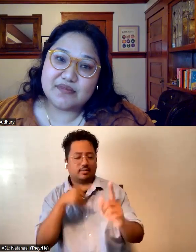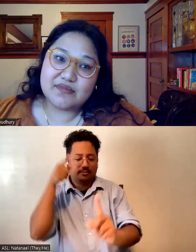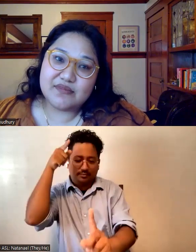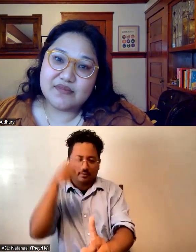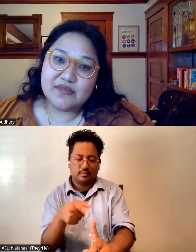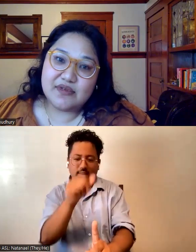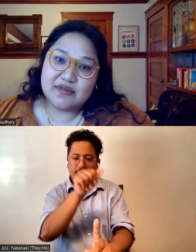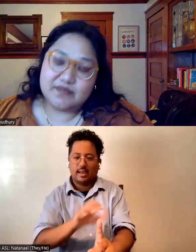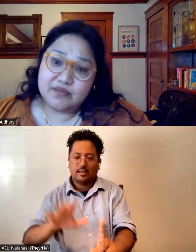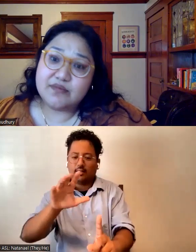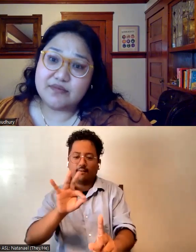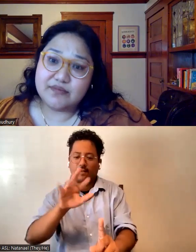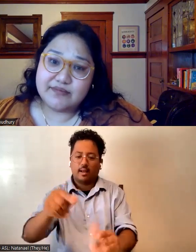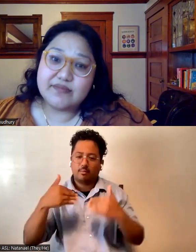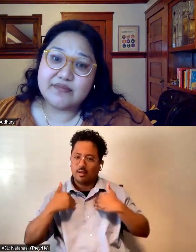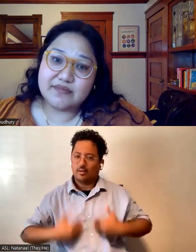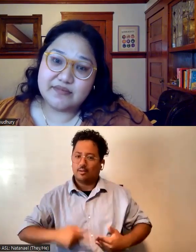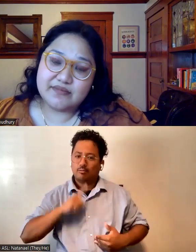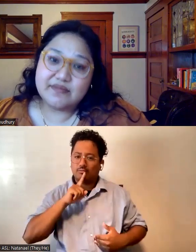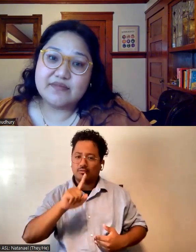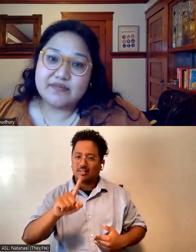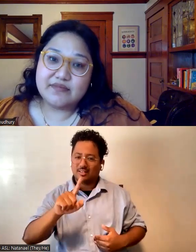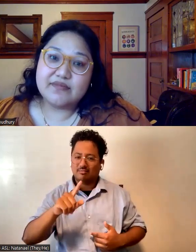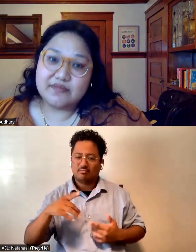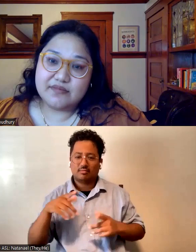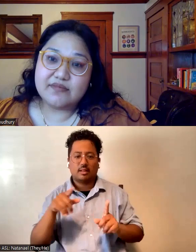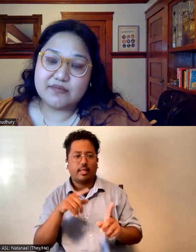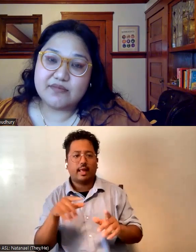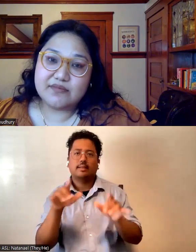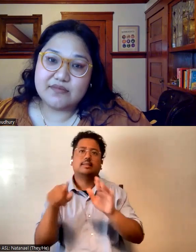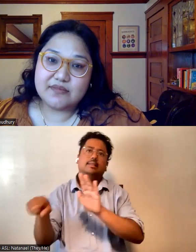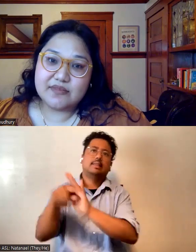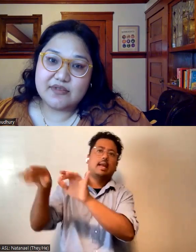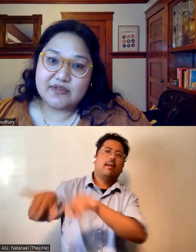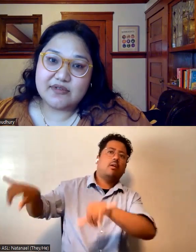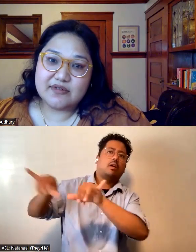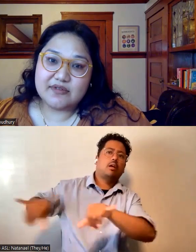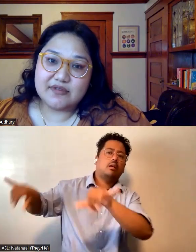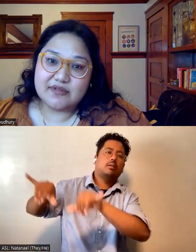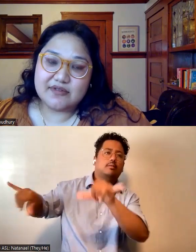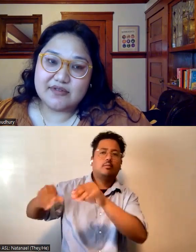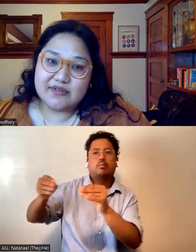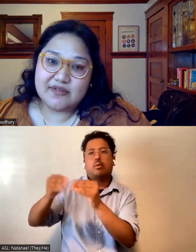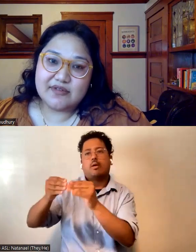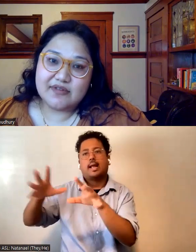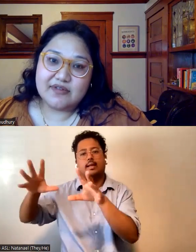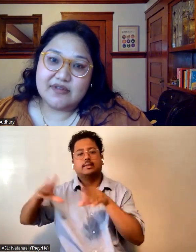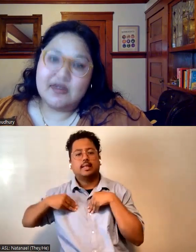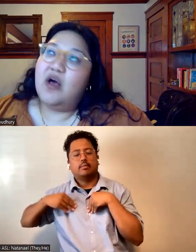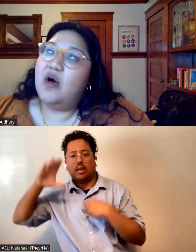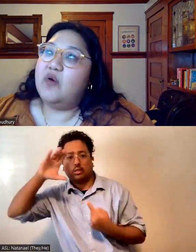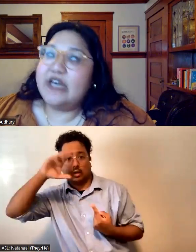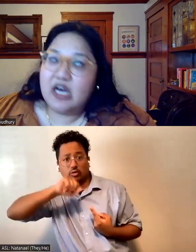as deviant from this like stereotype, this like really convenient